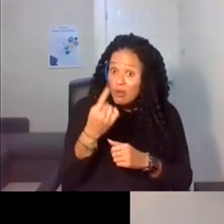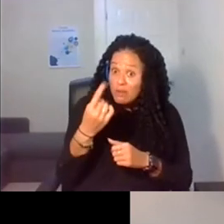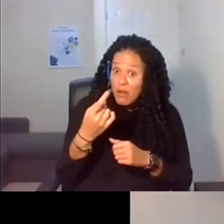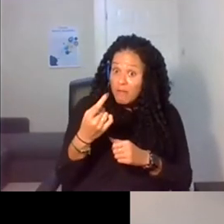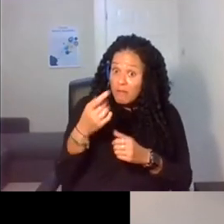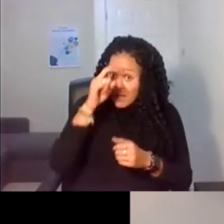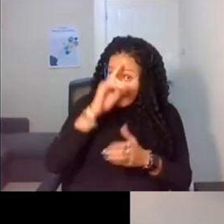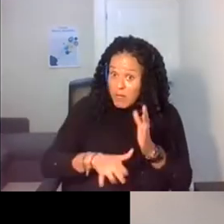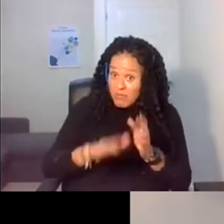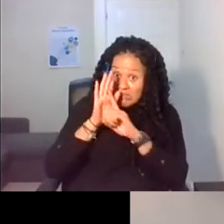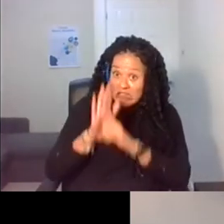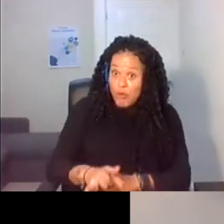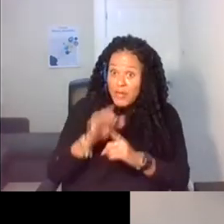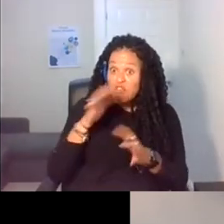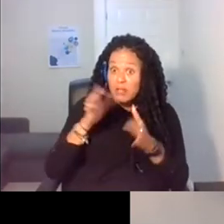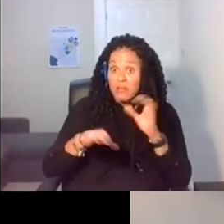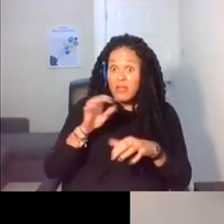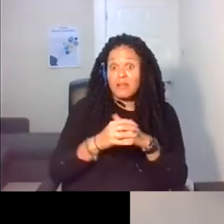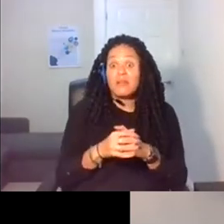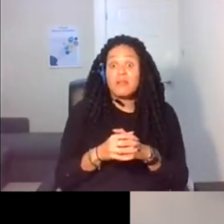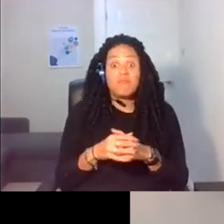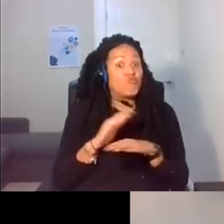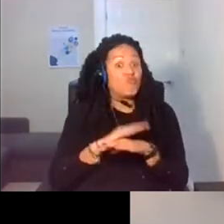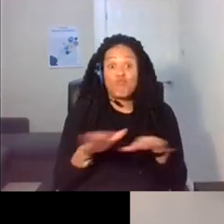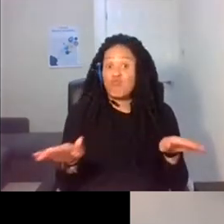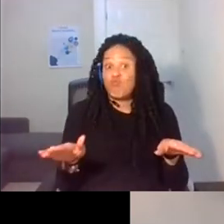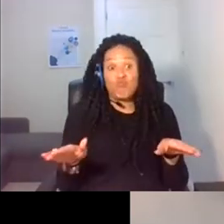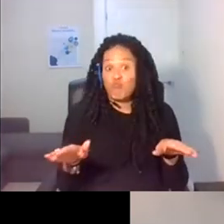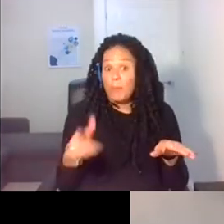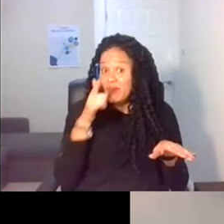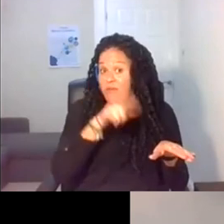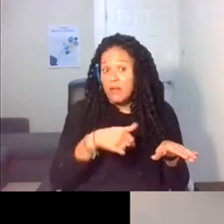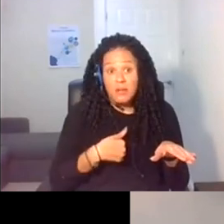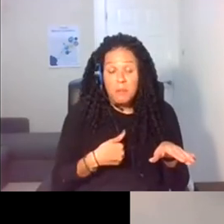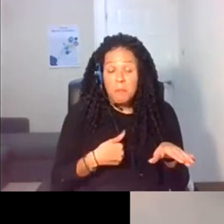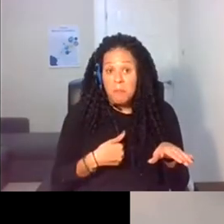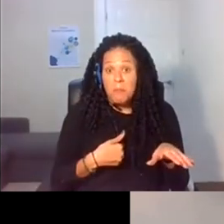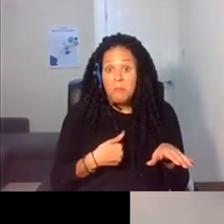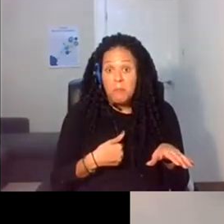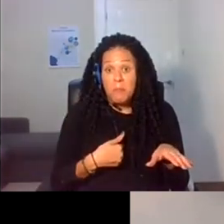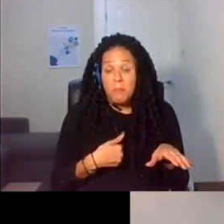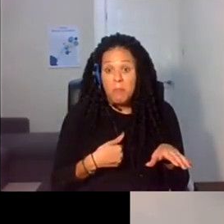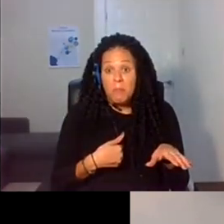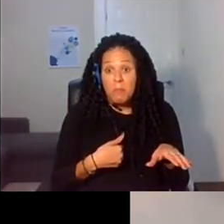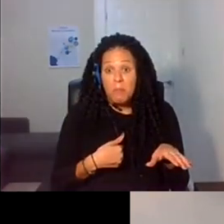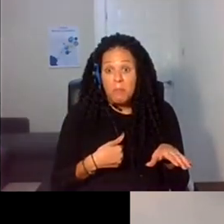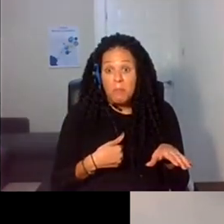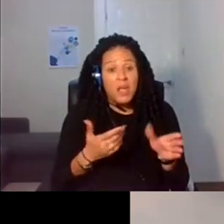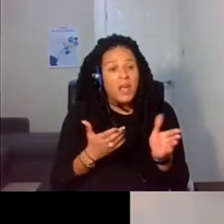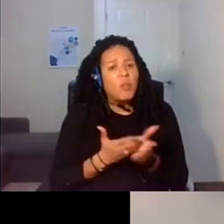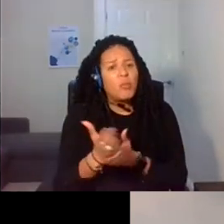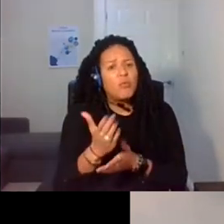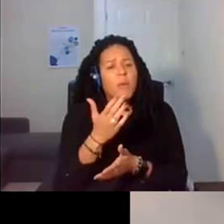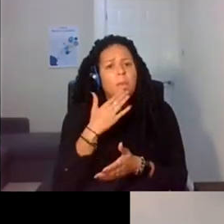experienced discrimination in science? Absolutely not. I've been very lucky on that. But during my